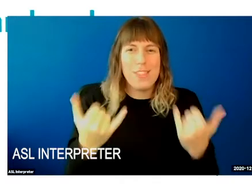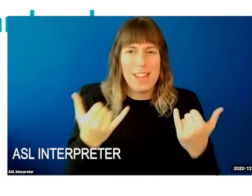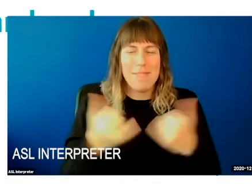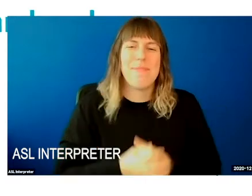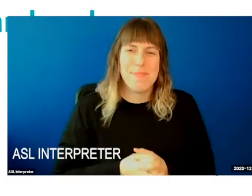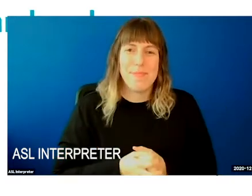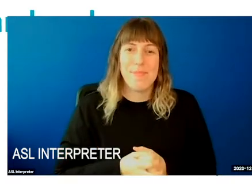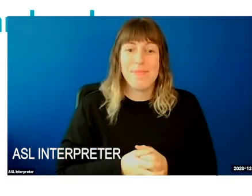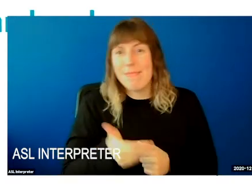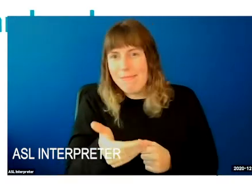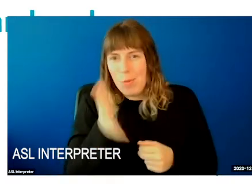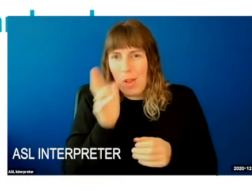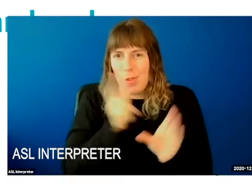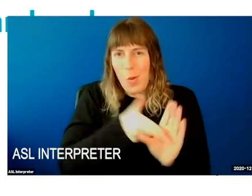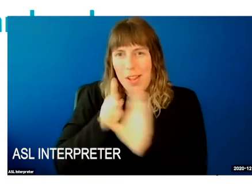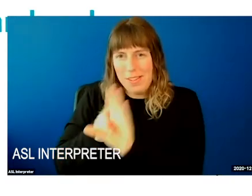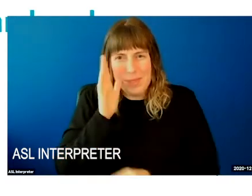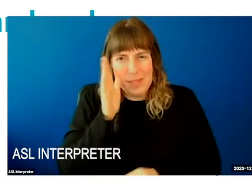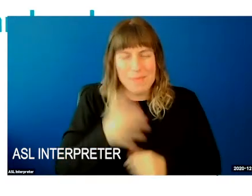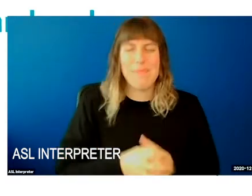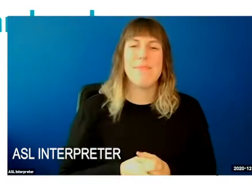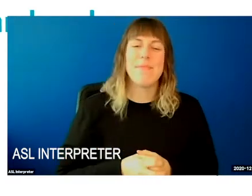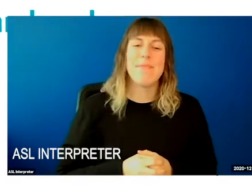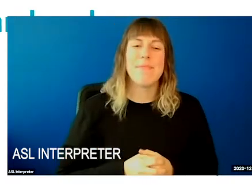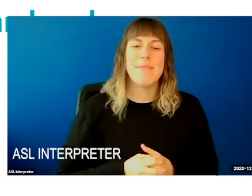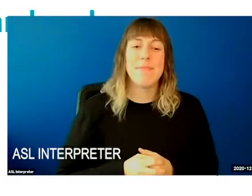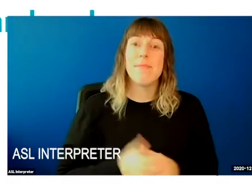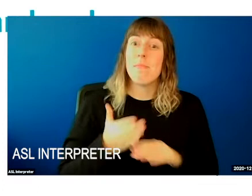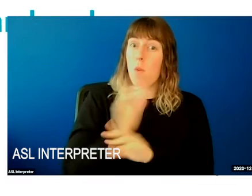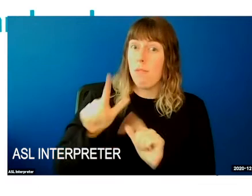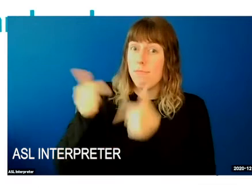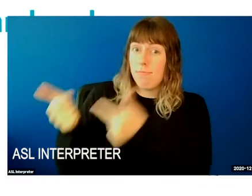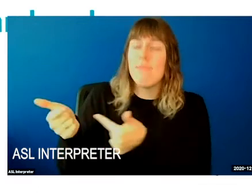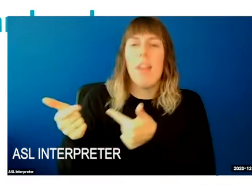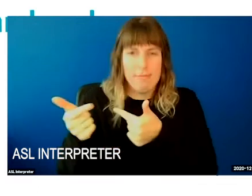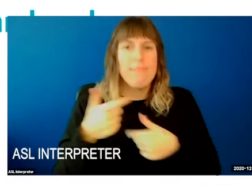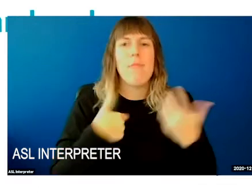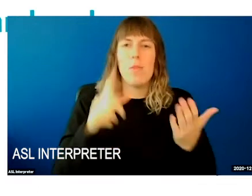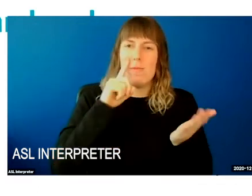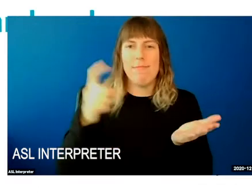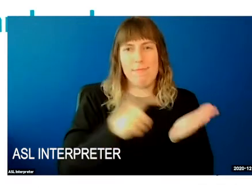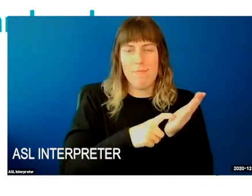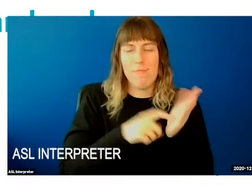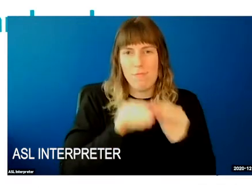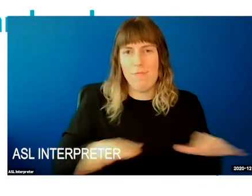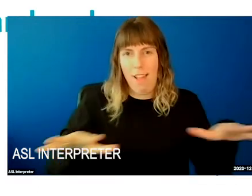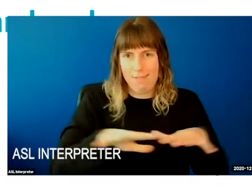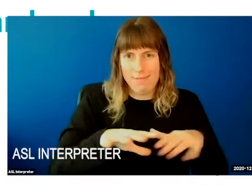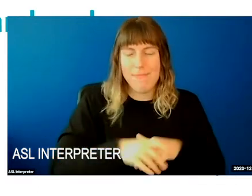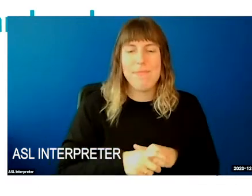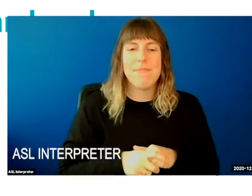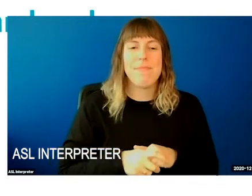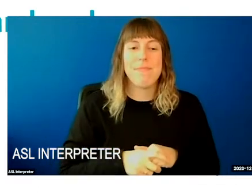today. They'll be joining us in just a minute. But before we move to that, I just want to acknowledge